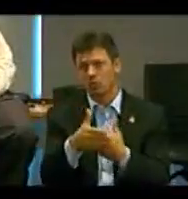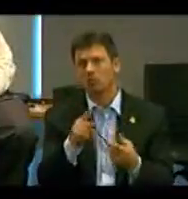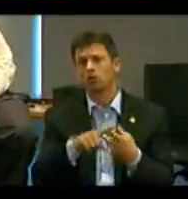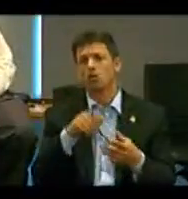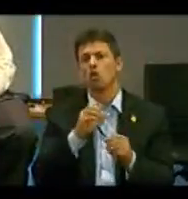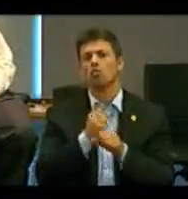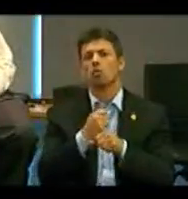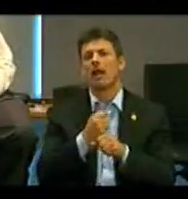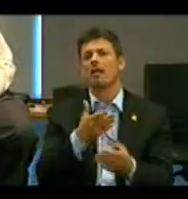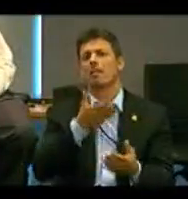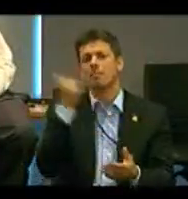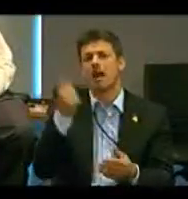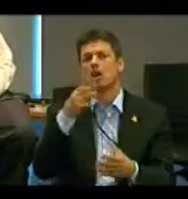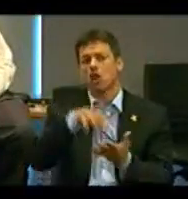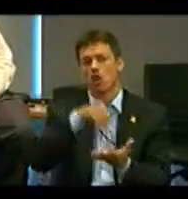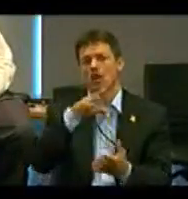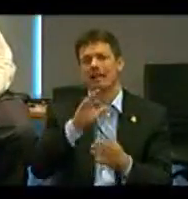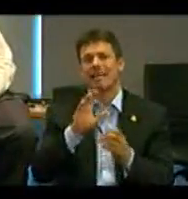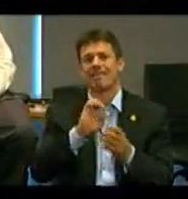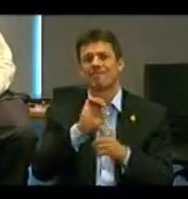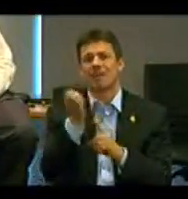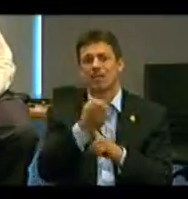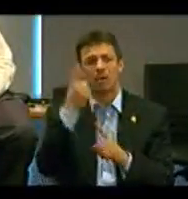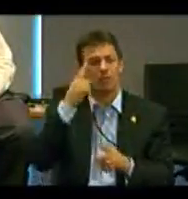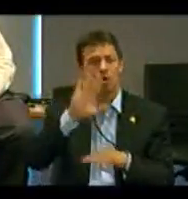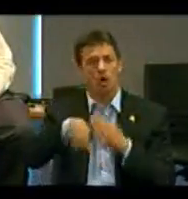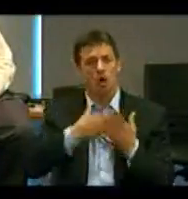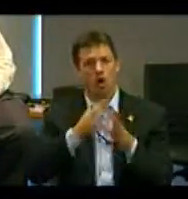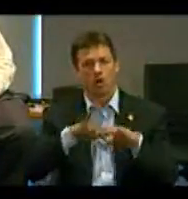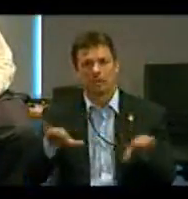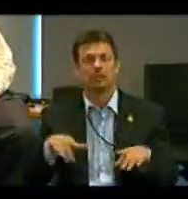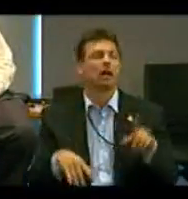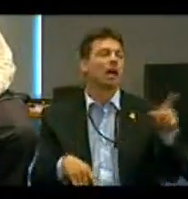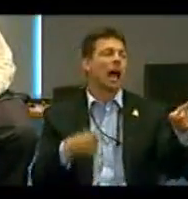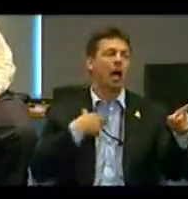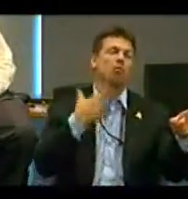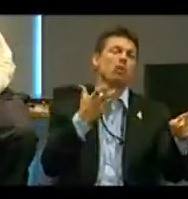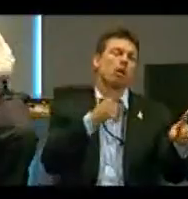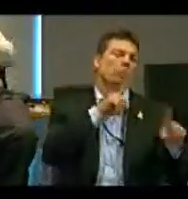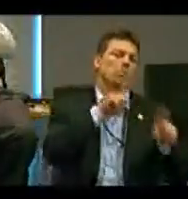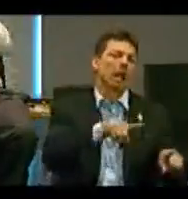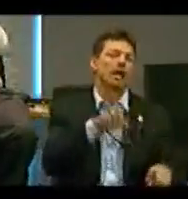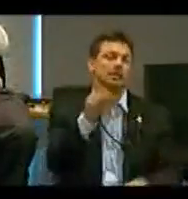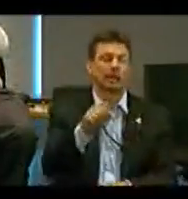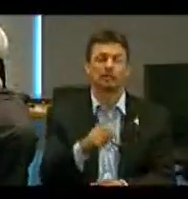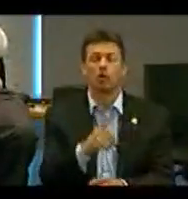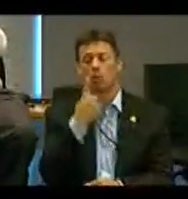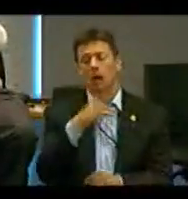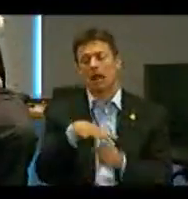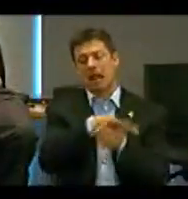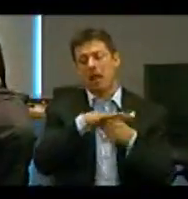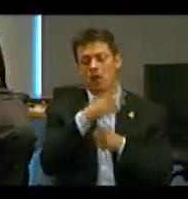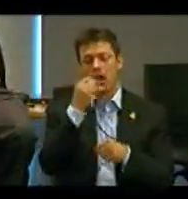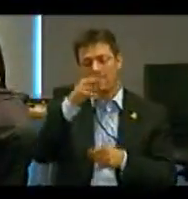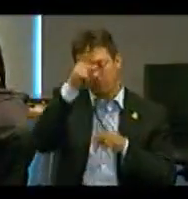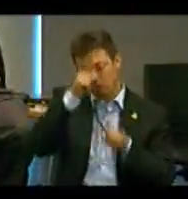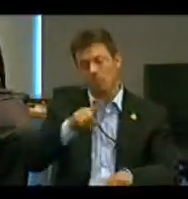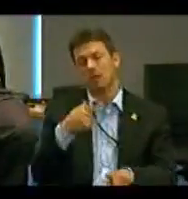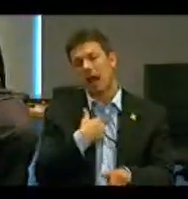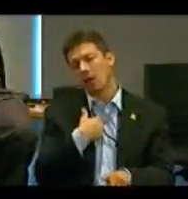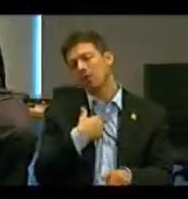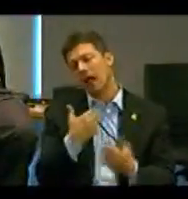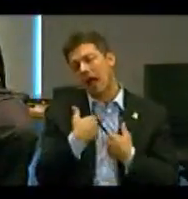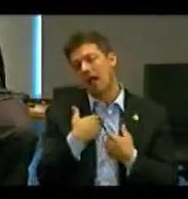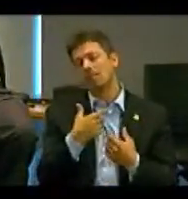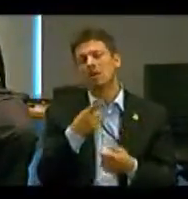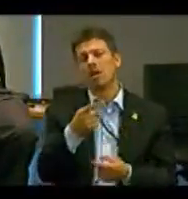learning environment for all kids. So, if I could respond to that, yes. And I think one area of agreement that I would have with Max